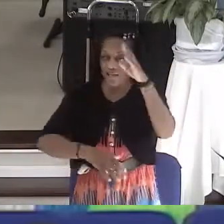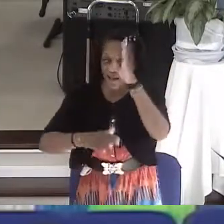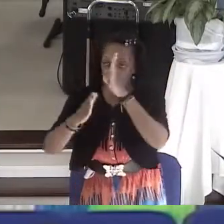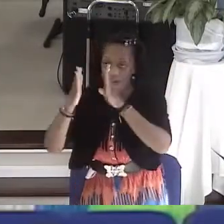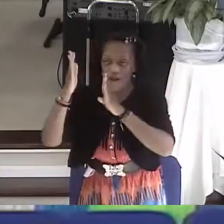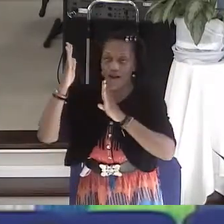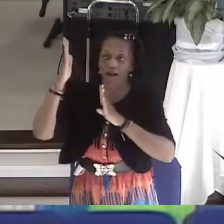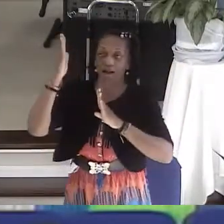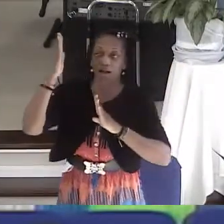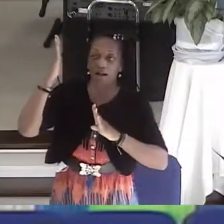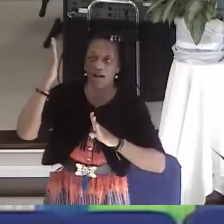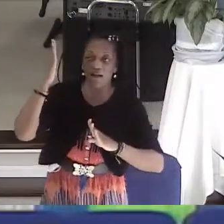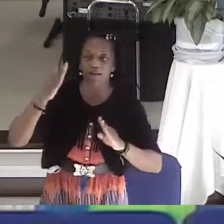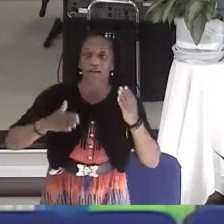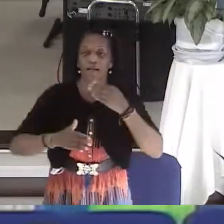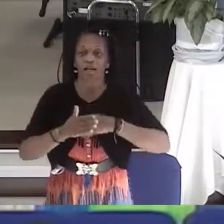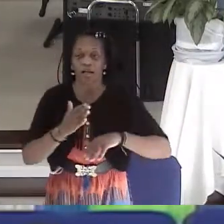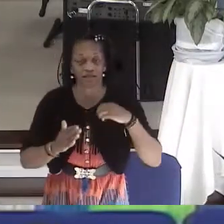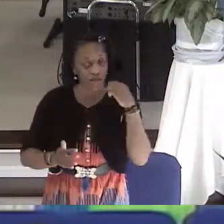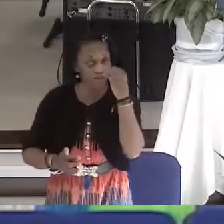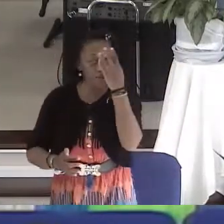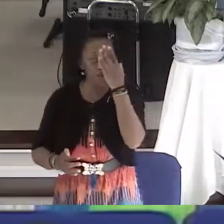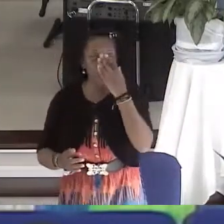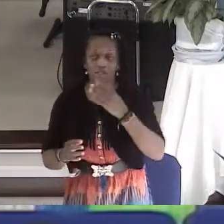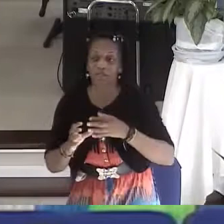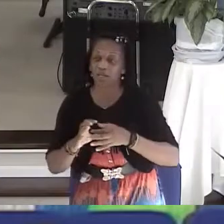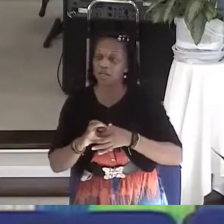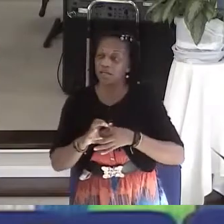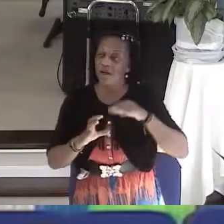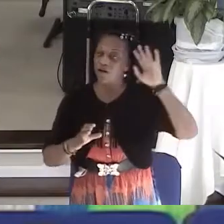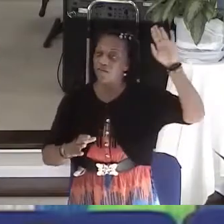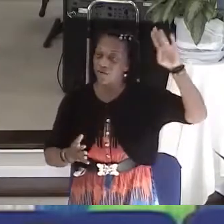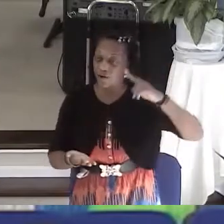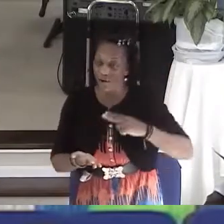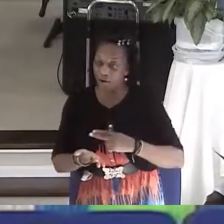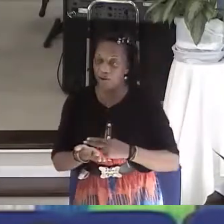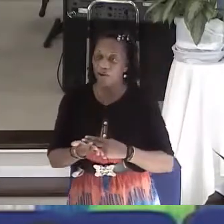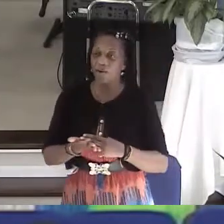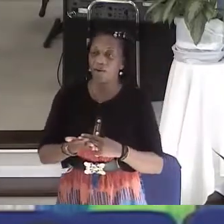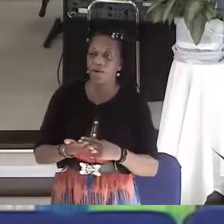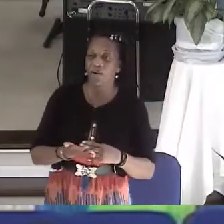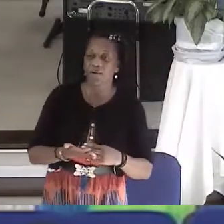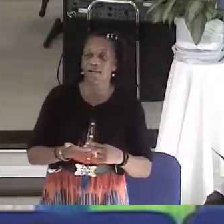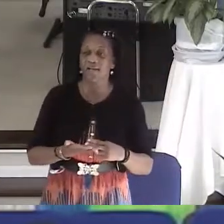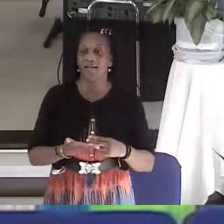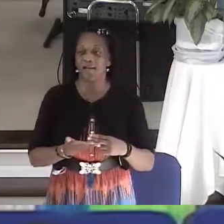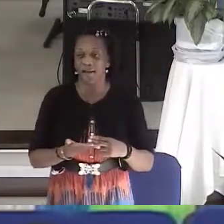Almighty God, in the beauty of your